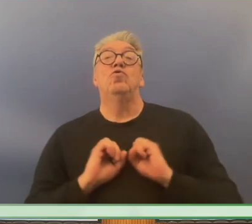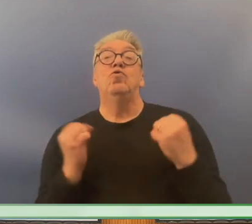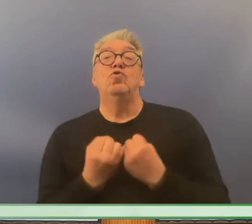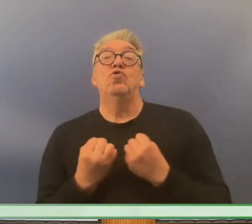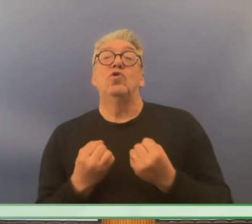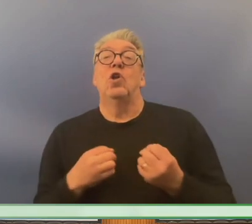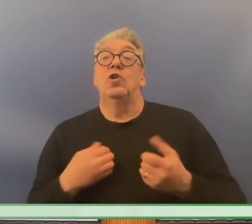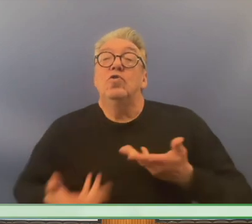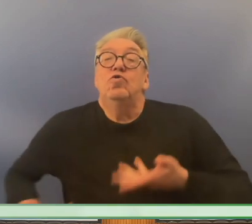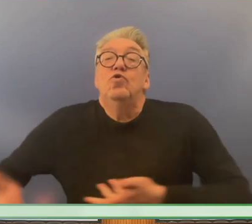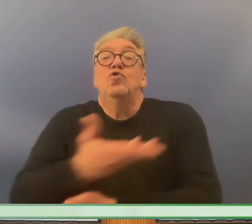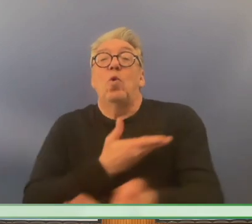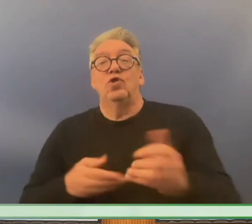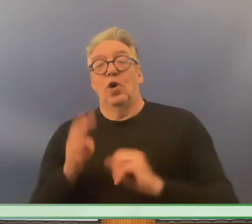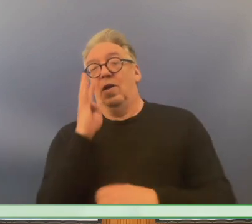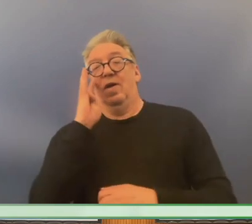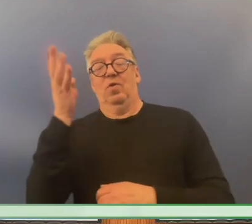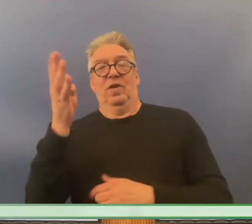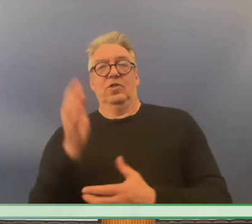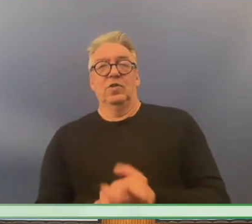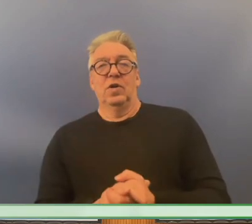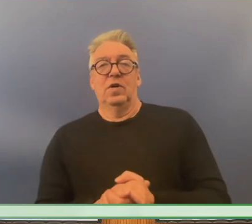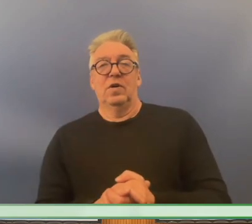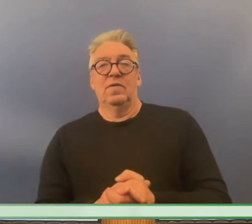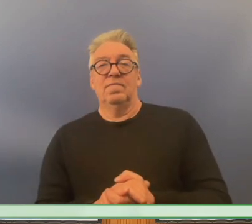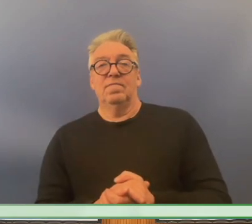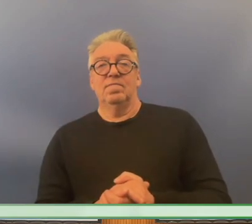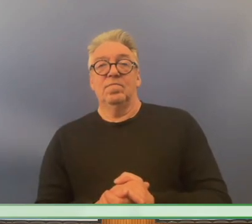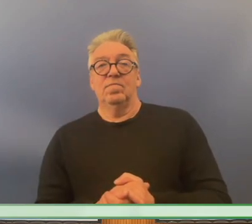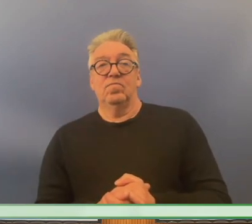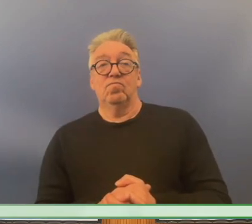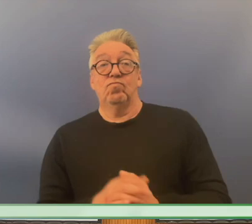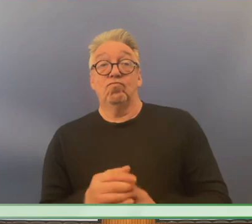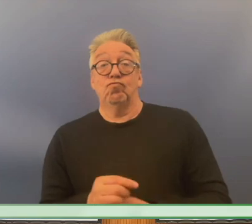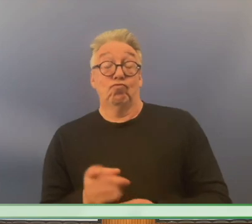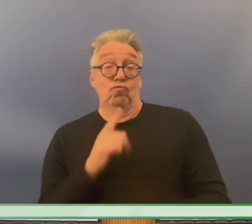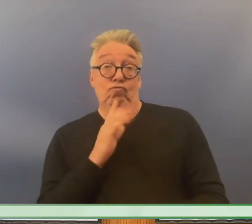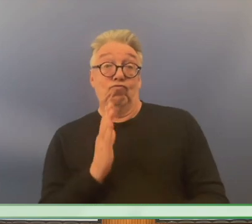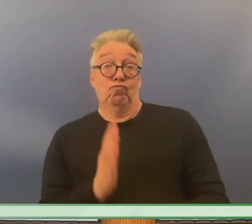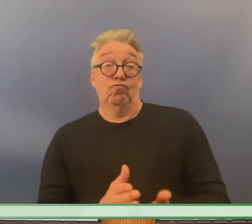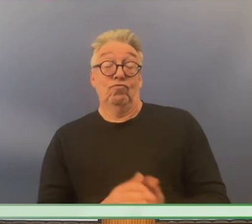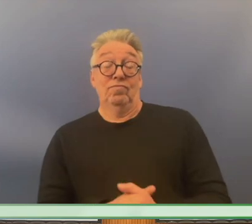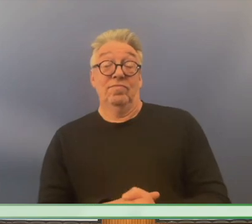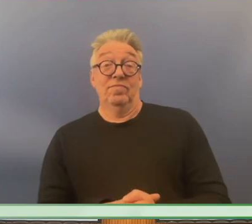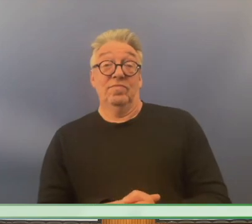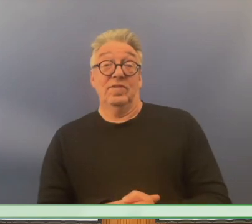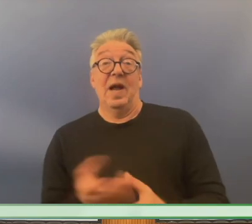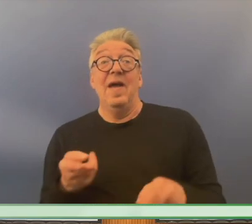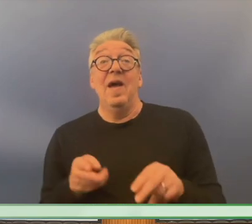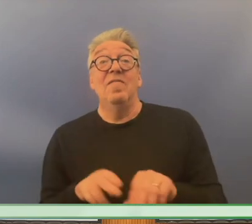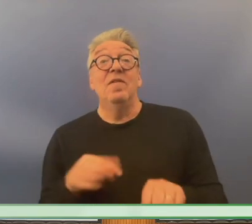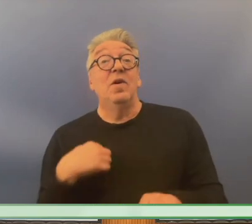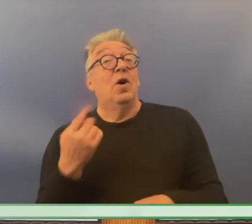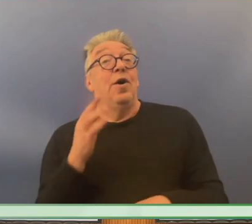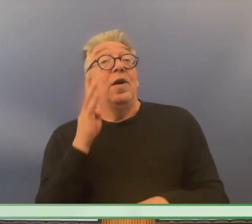That means that we know for it a fact, because if it wasn't innovative, then